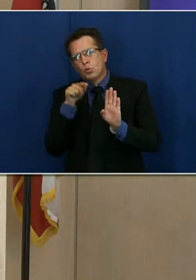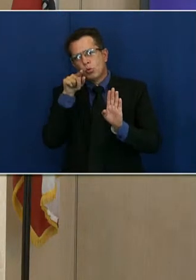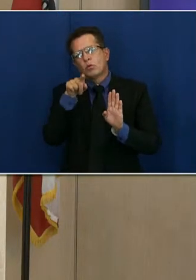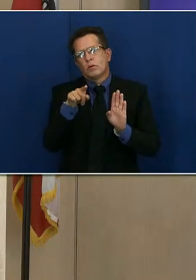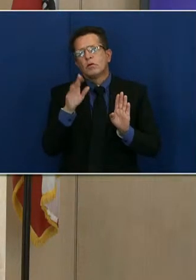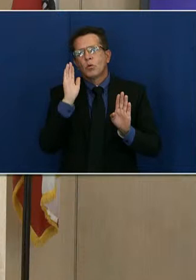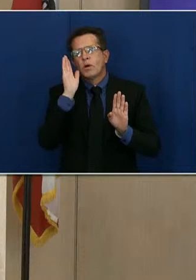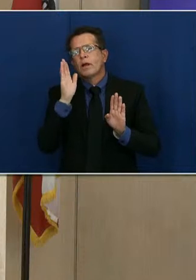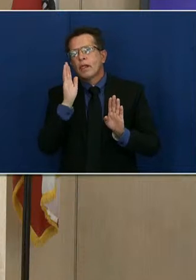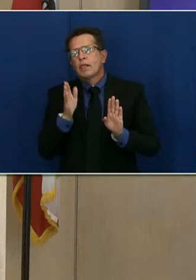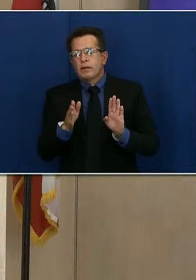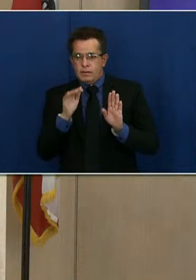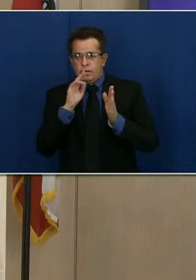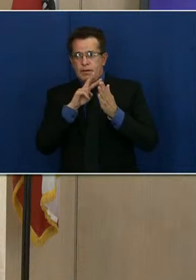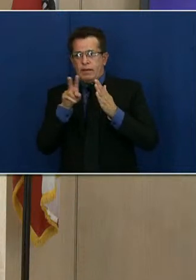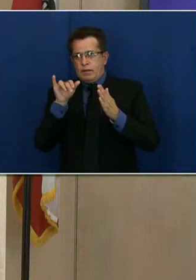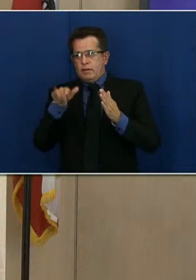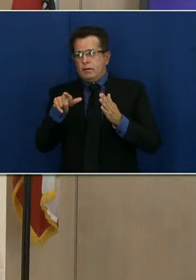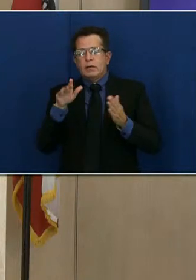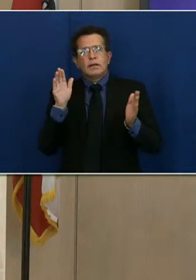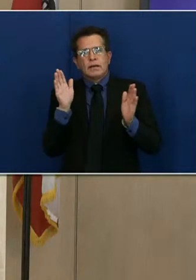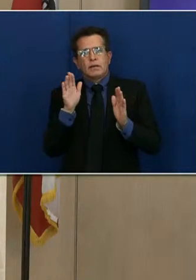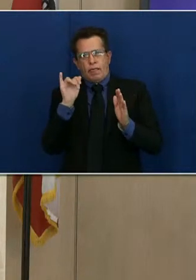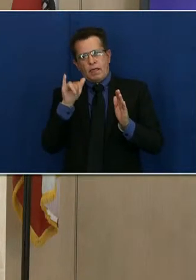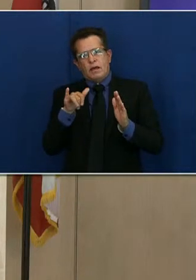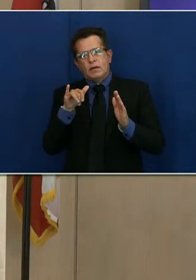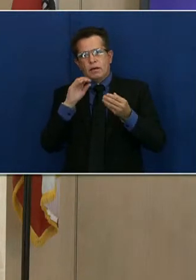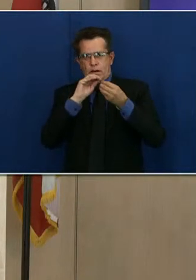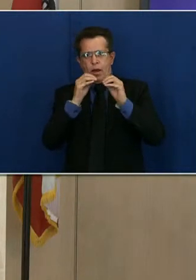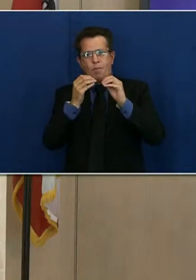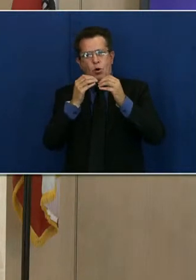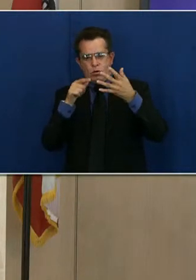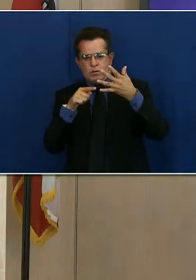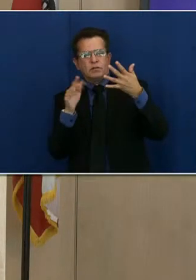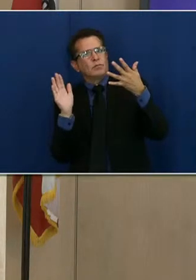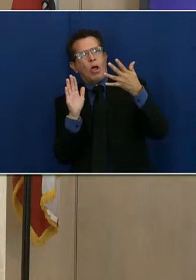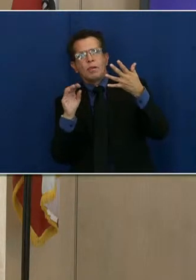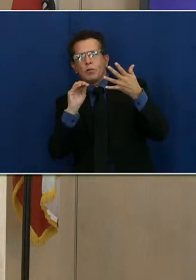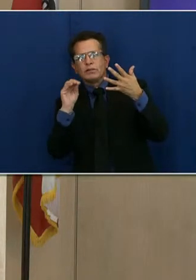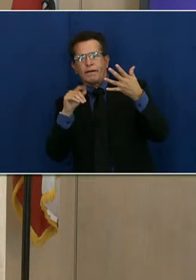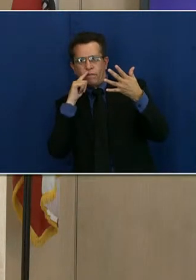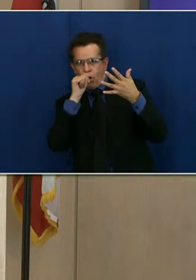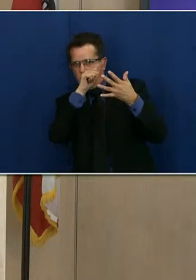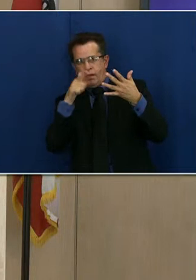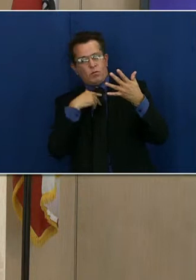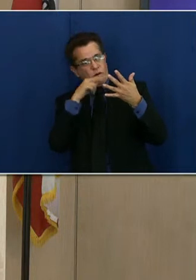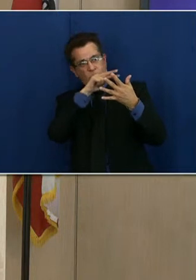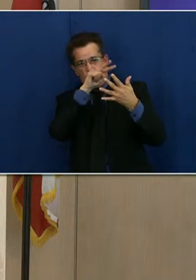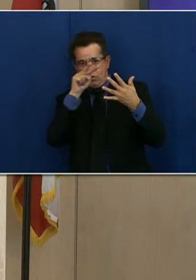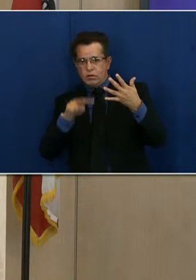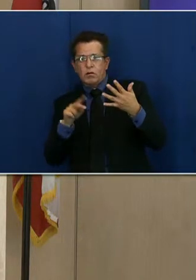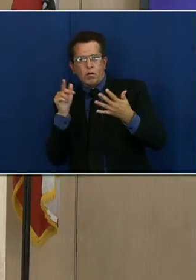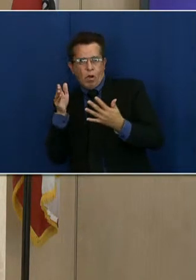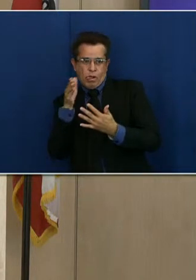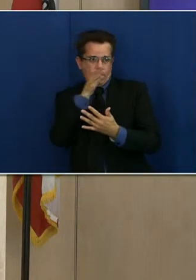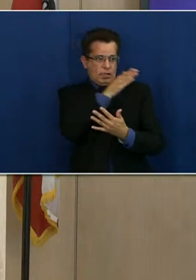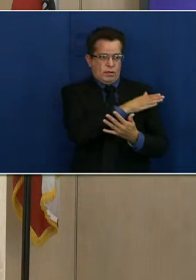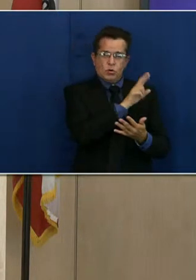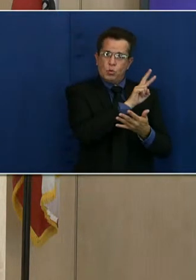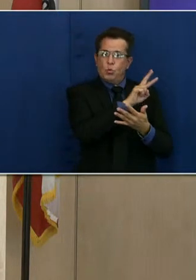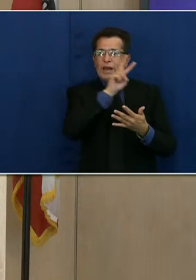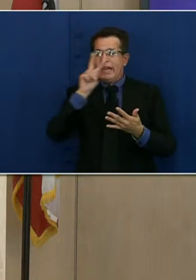a very small subset of the total numbers. We look at the last 2-week period, and